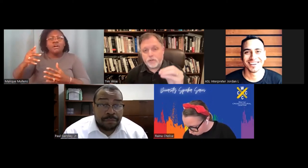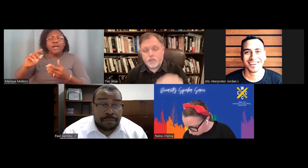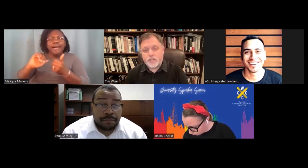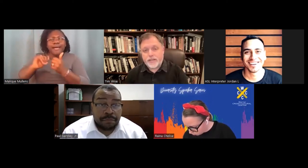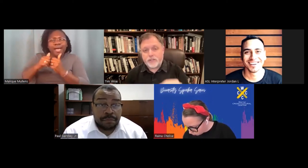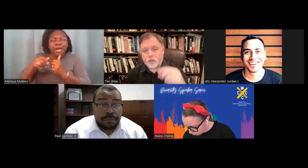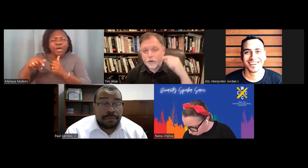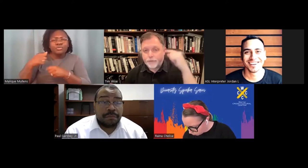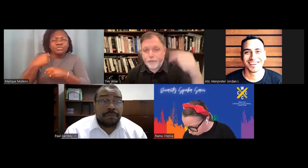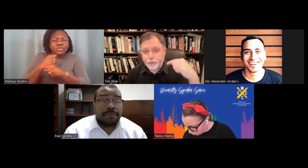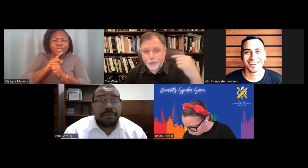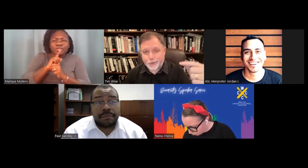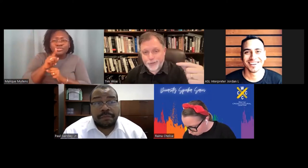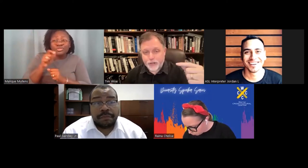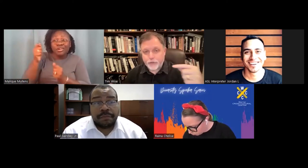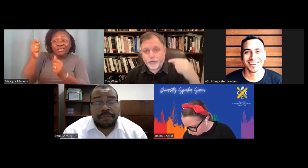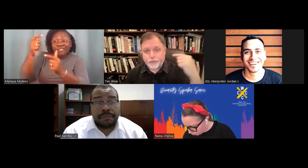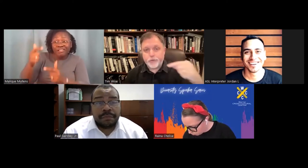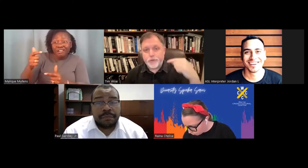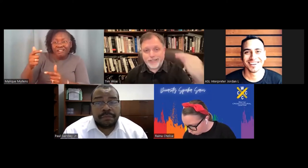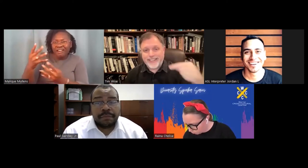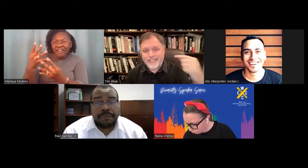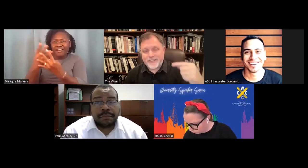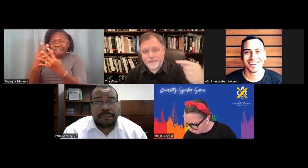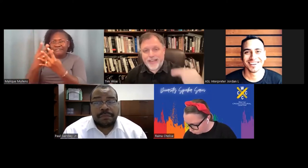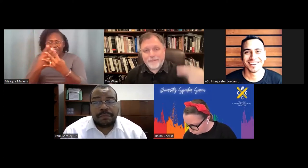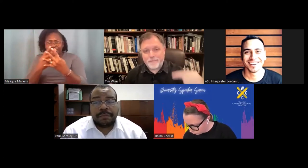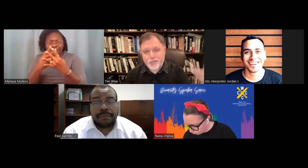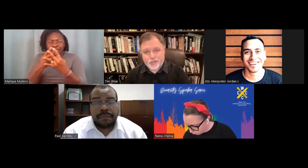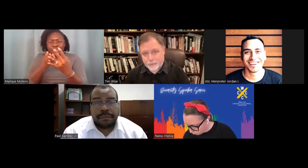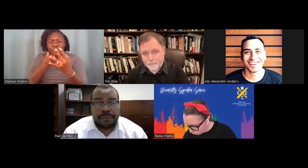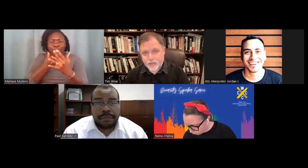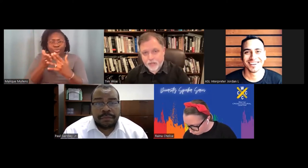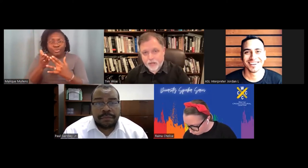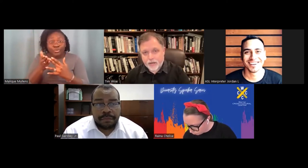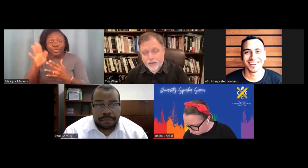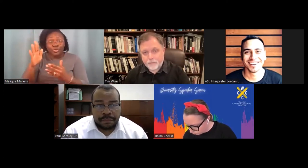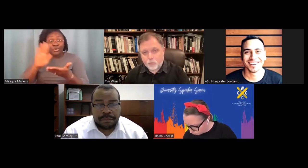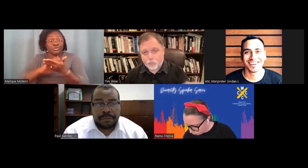that those things are filtered through the lens of that mission?